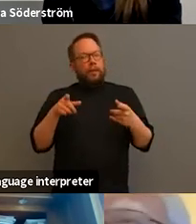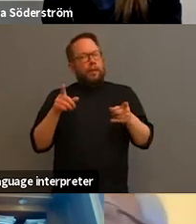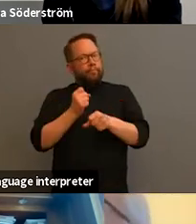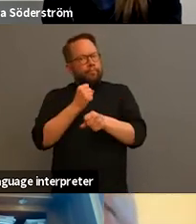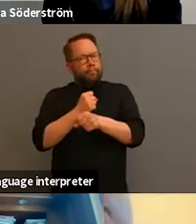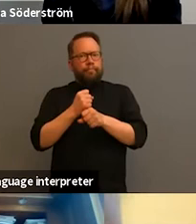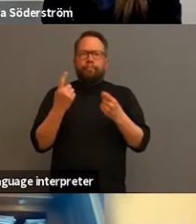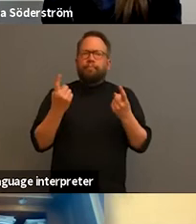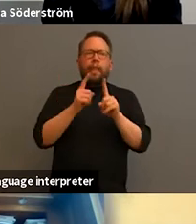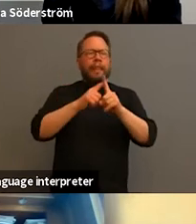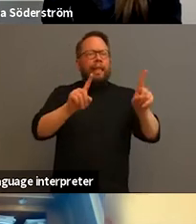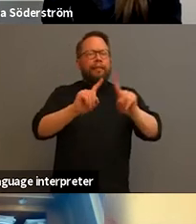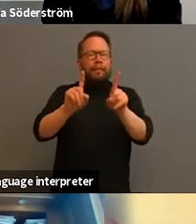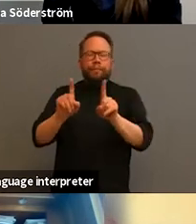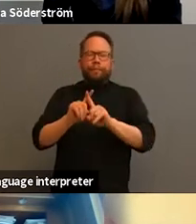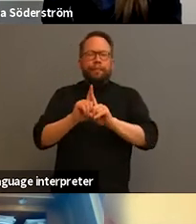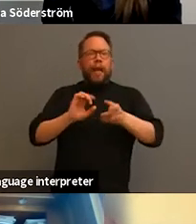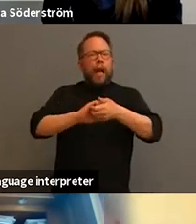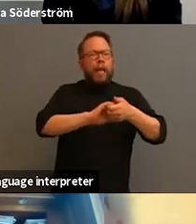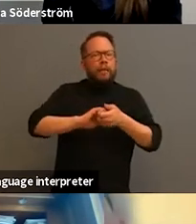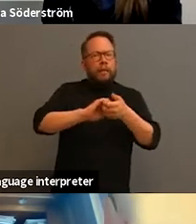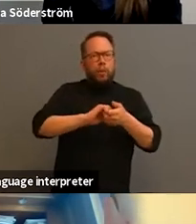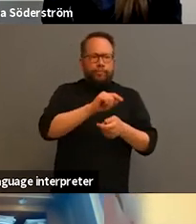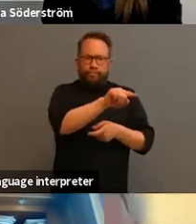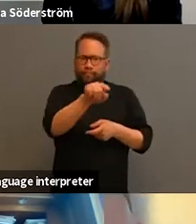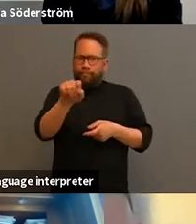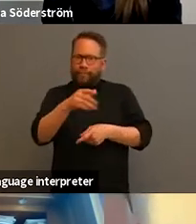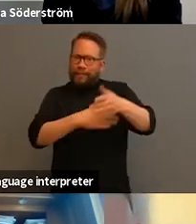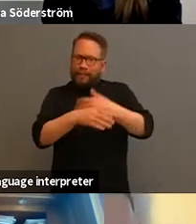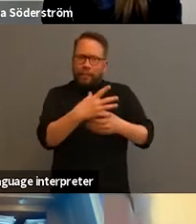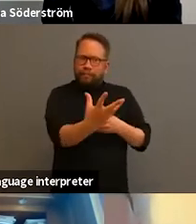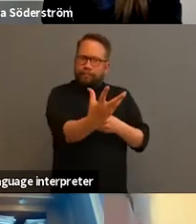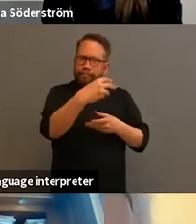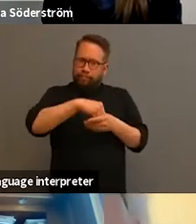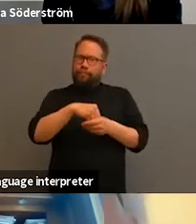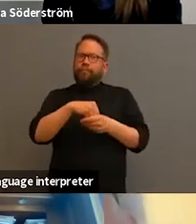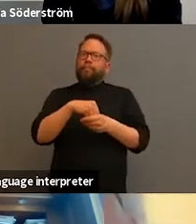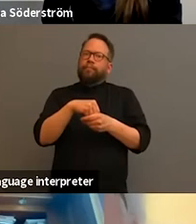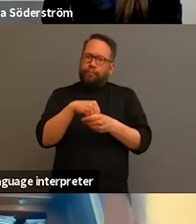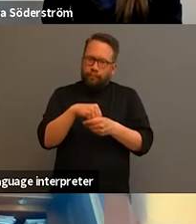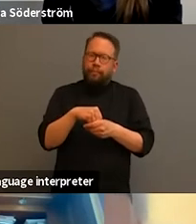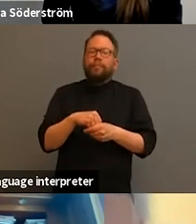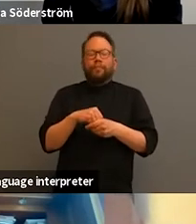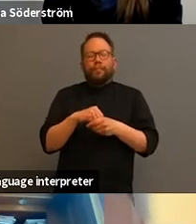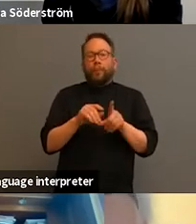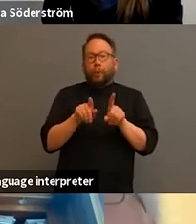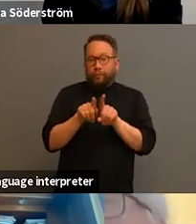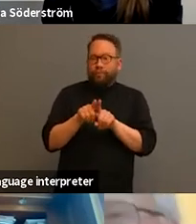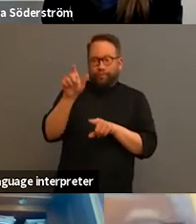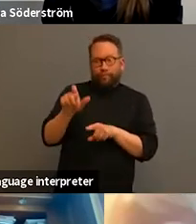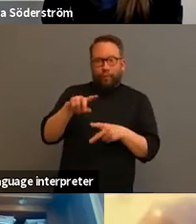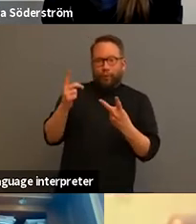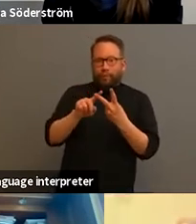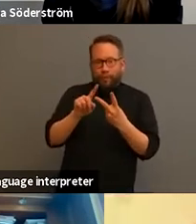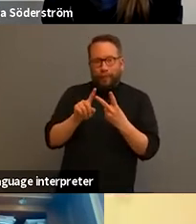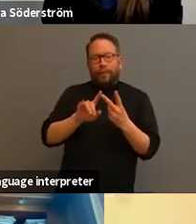organizations. And she will also be followed by her colleague, Johanna Söderström. That has also been part of the work.